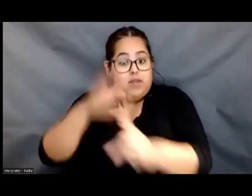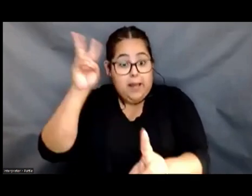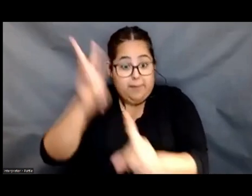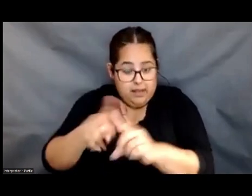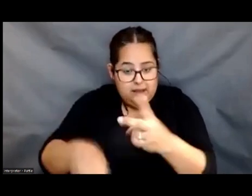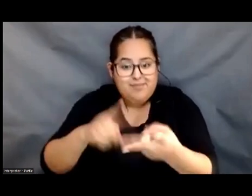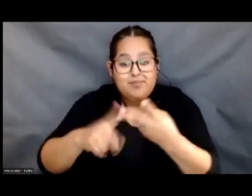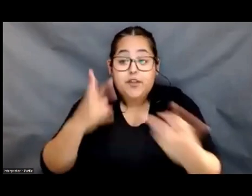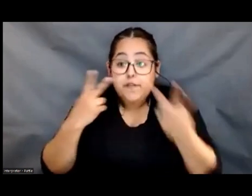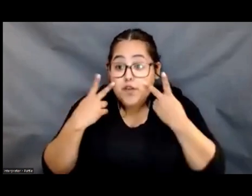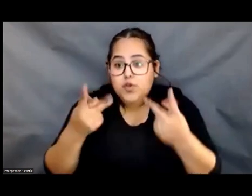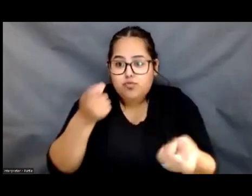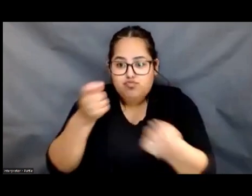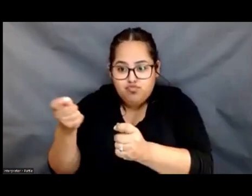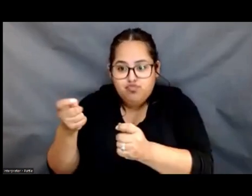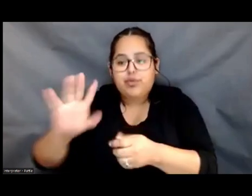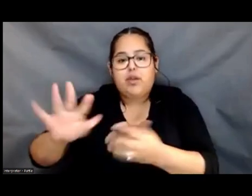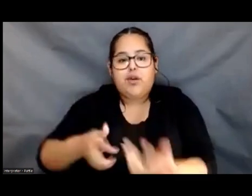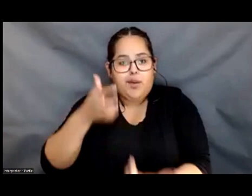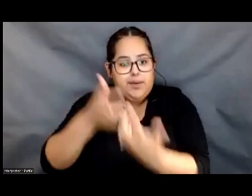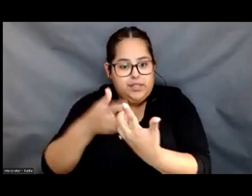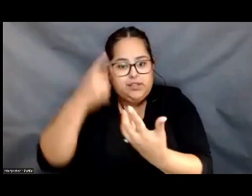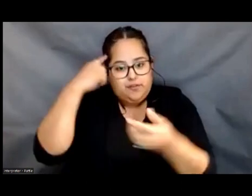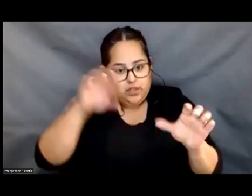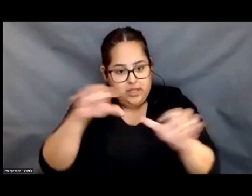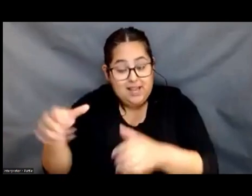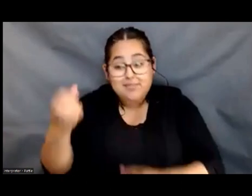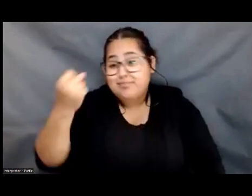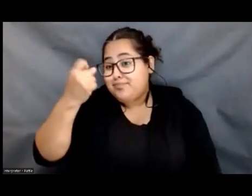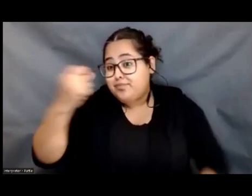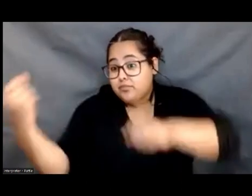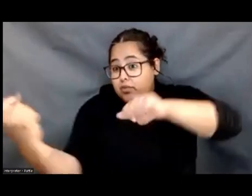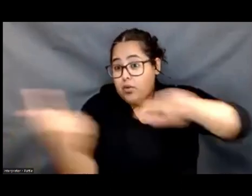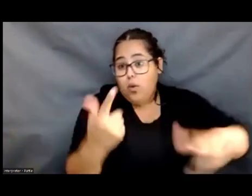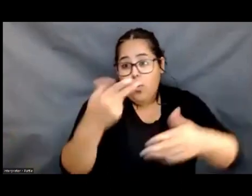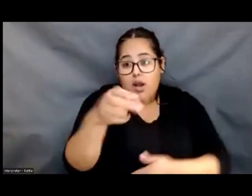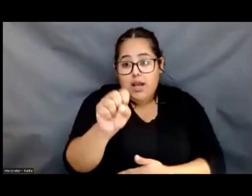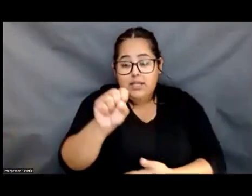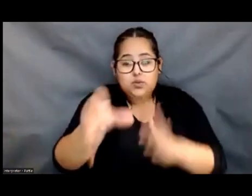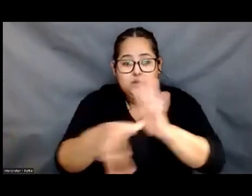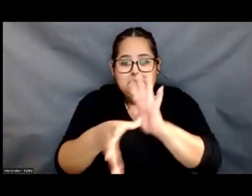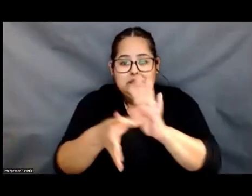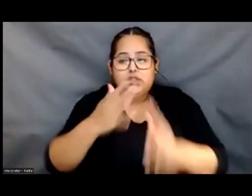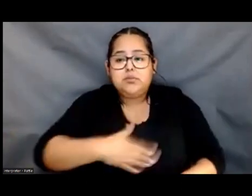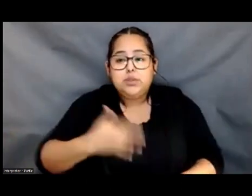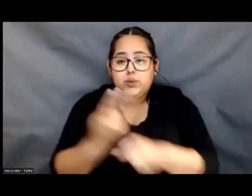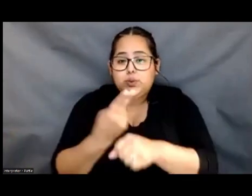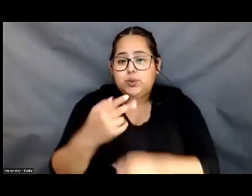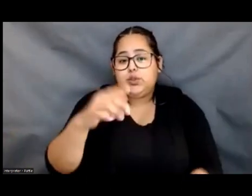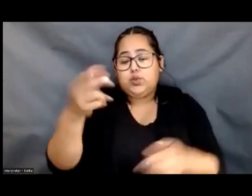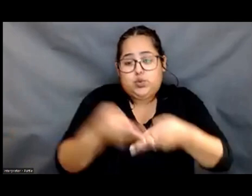approved accommodations. For all high school seniors, please use the shortened TTC